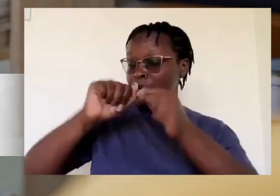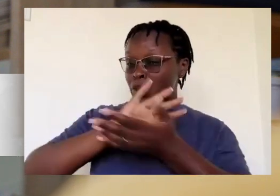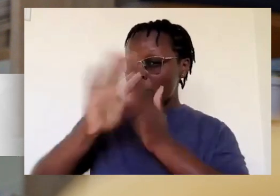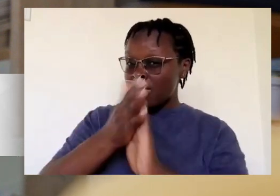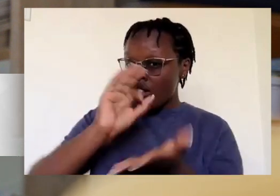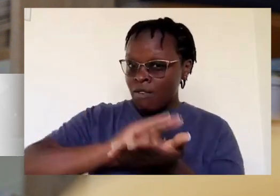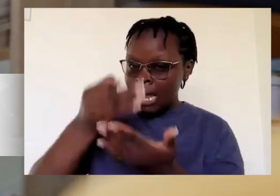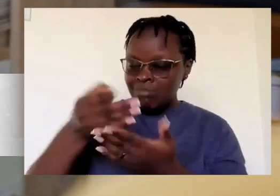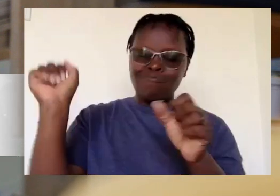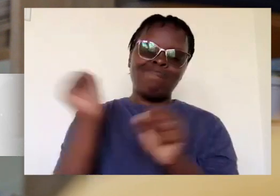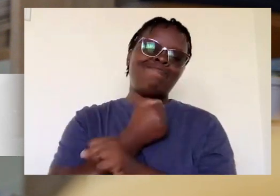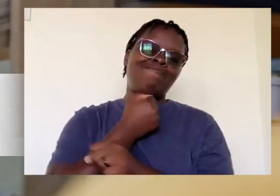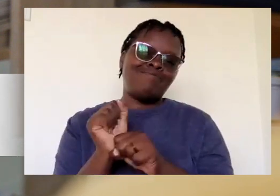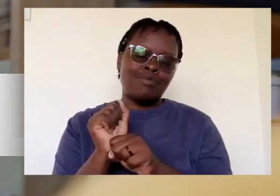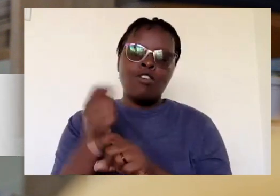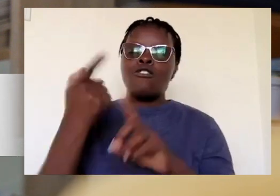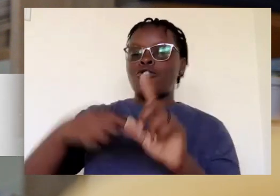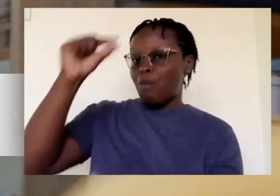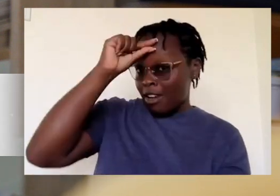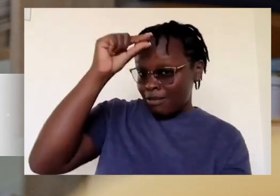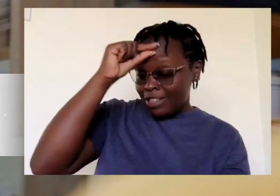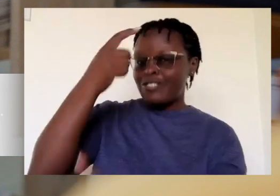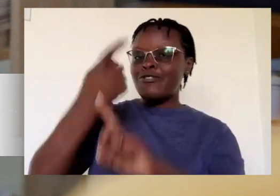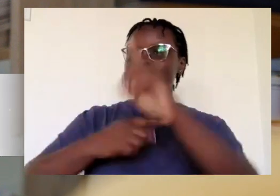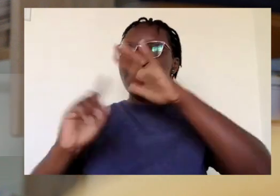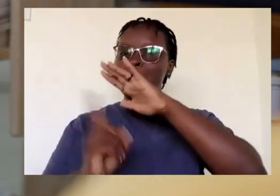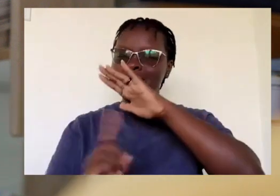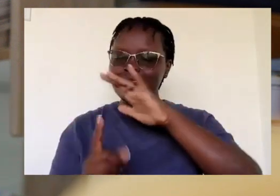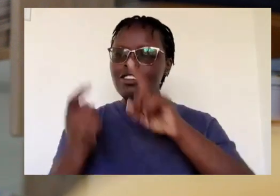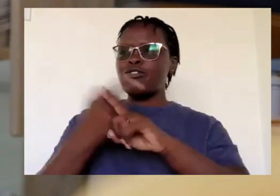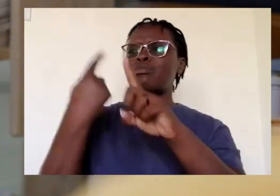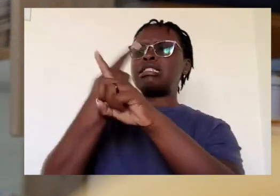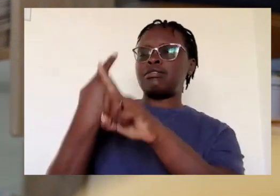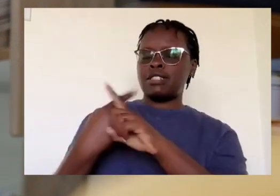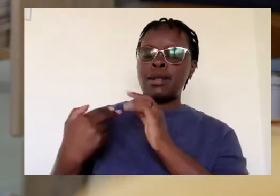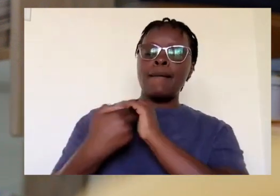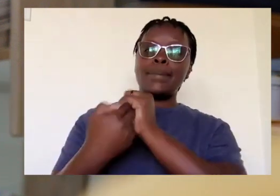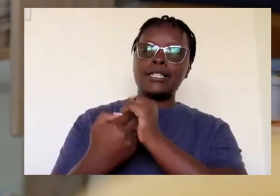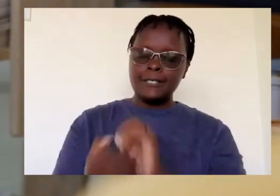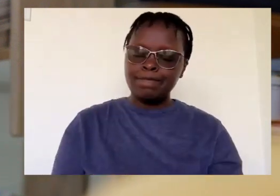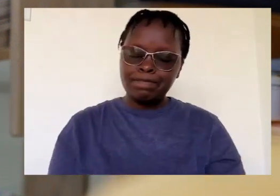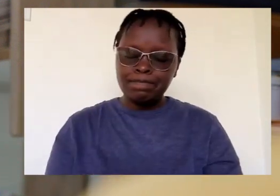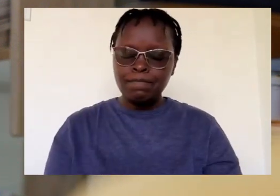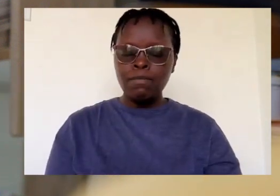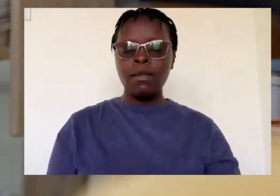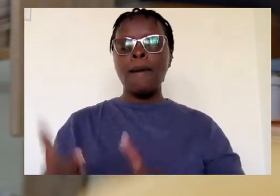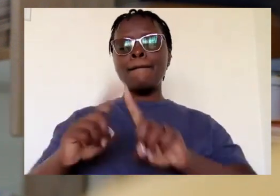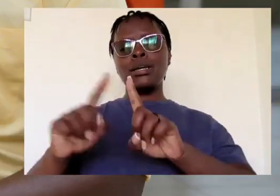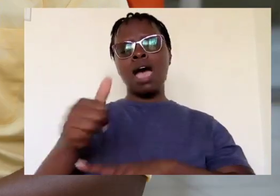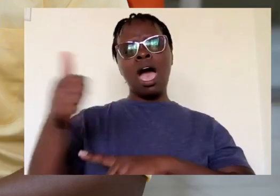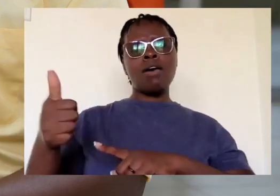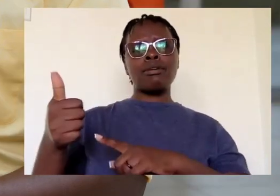funding. Funding from government, funding from the ministry, and funding from our, development partners. Yeah, and